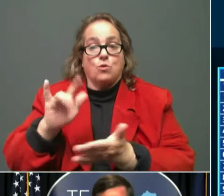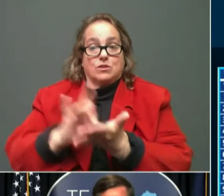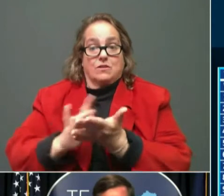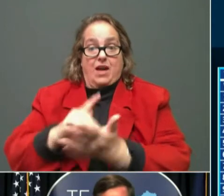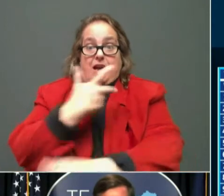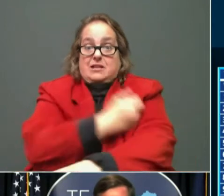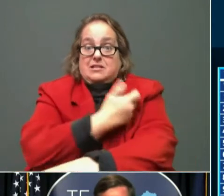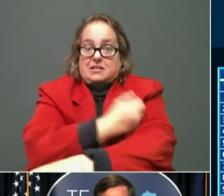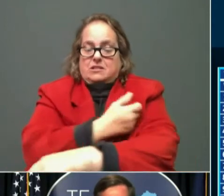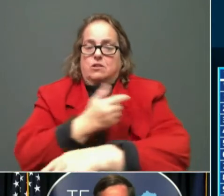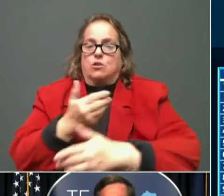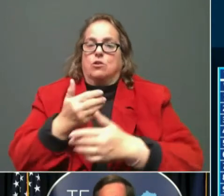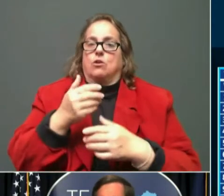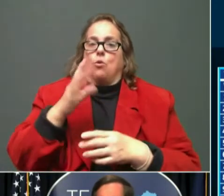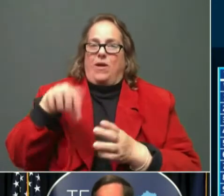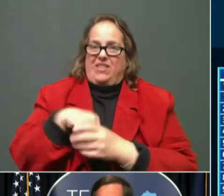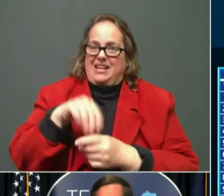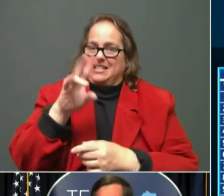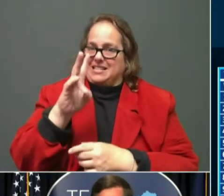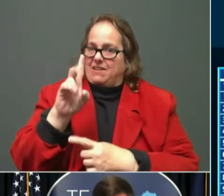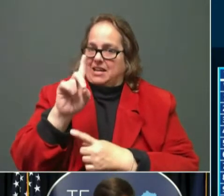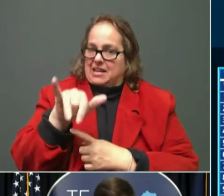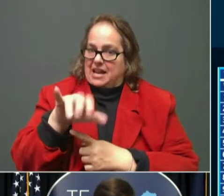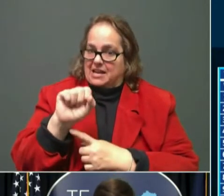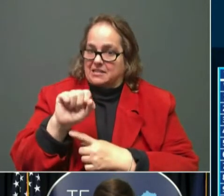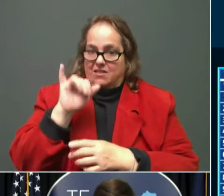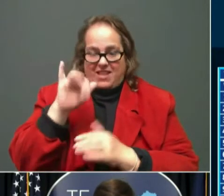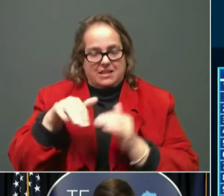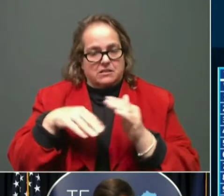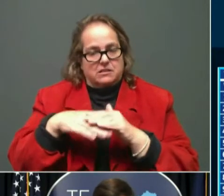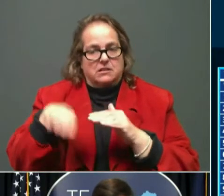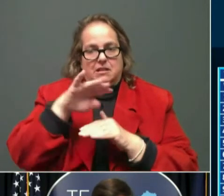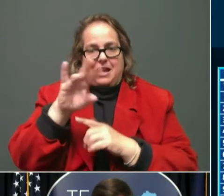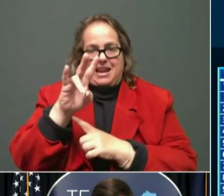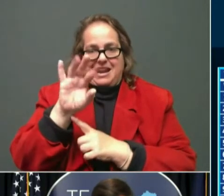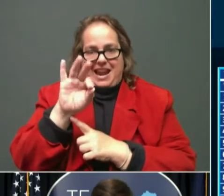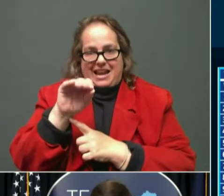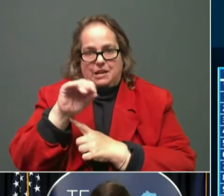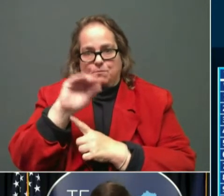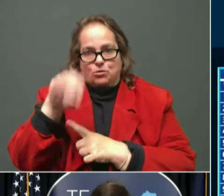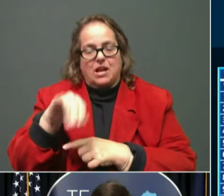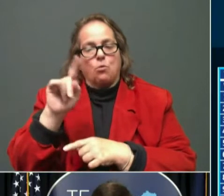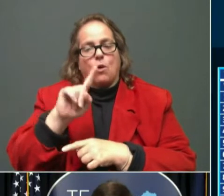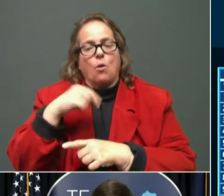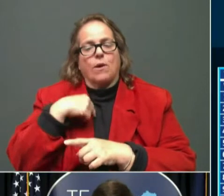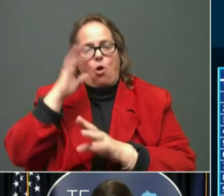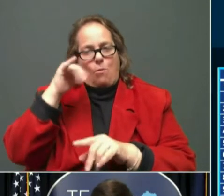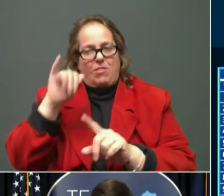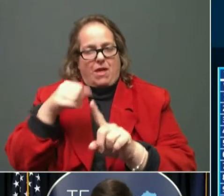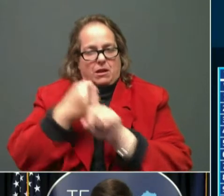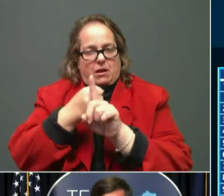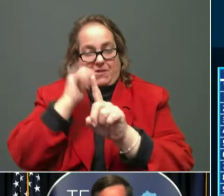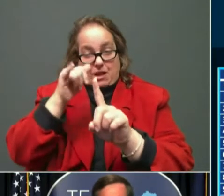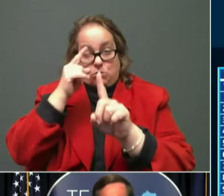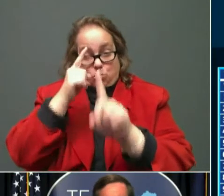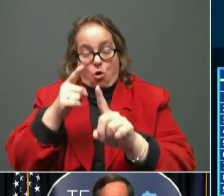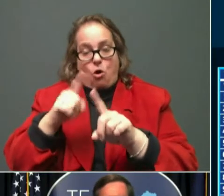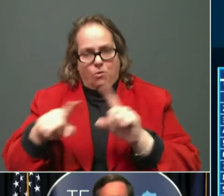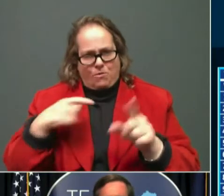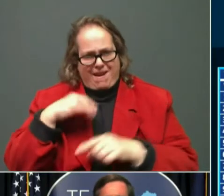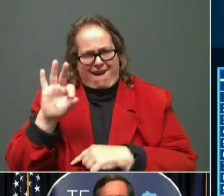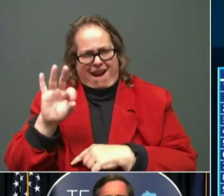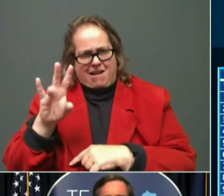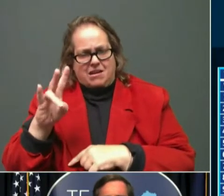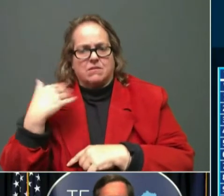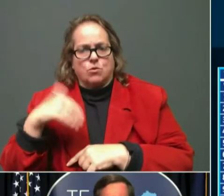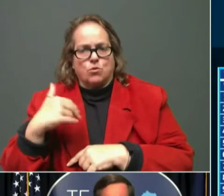90% we hope to hit. Now, one thing to point out, last week we had that 130,000 vaccines because